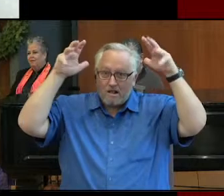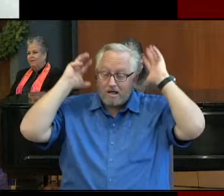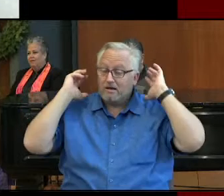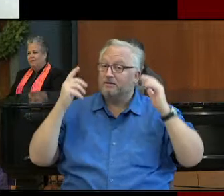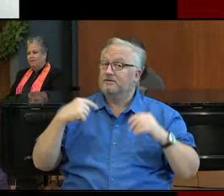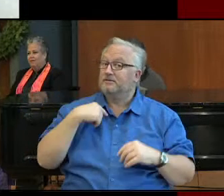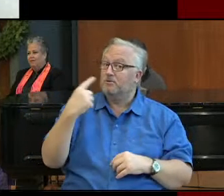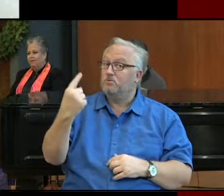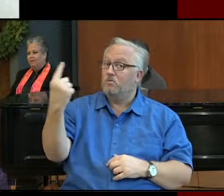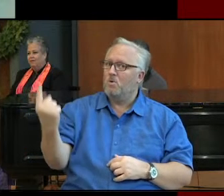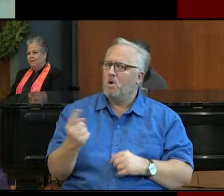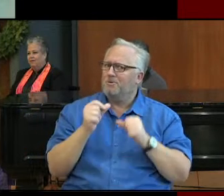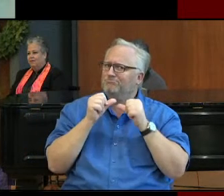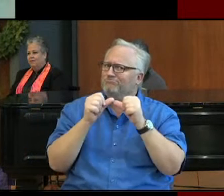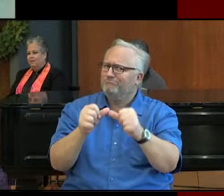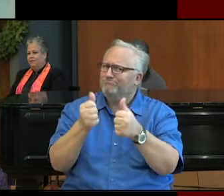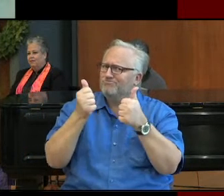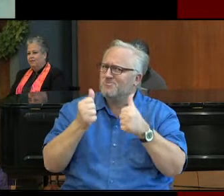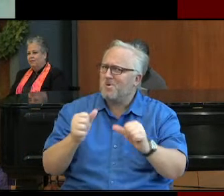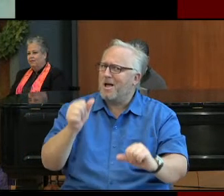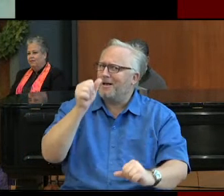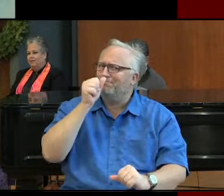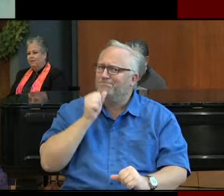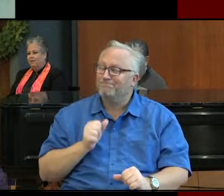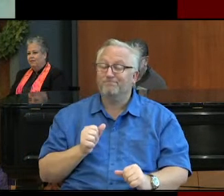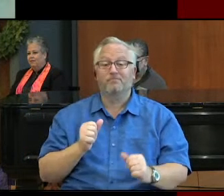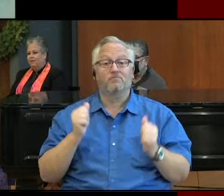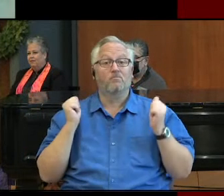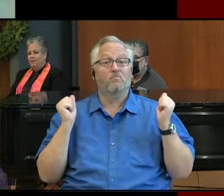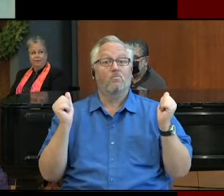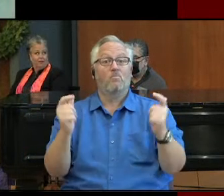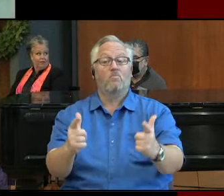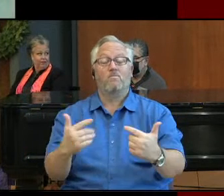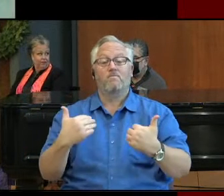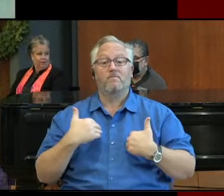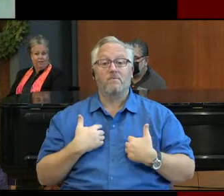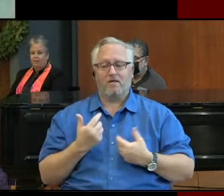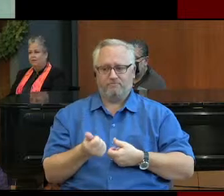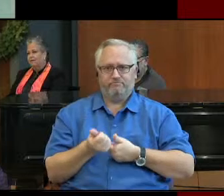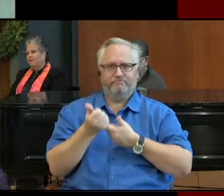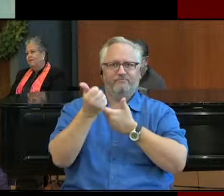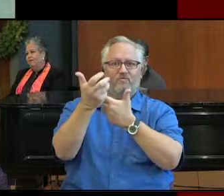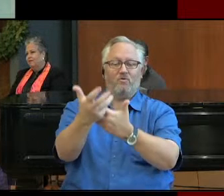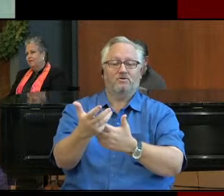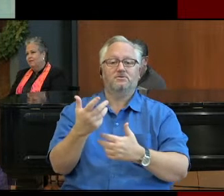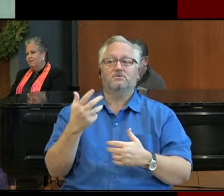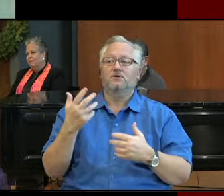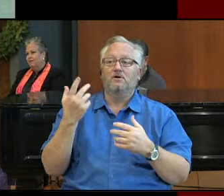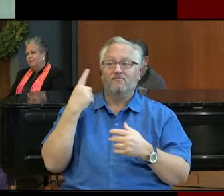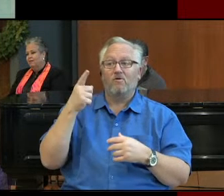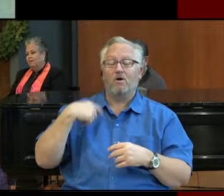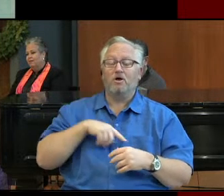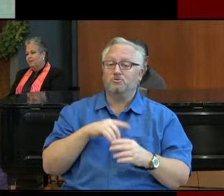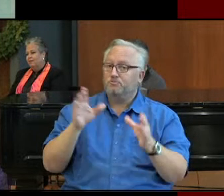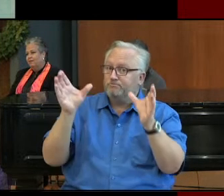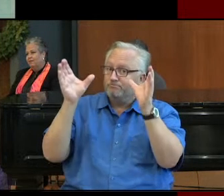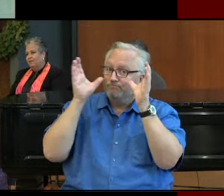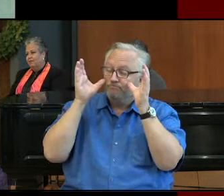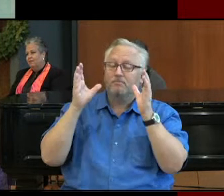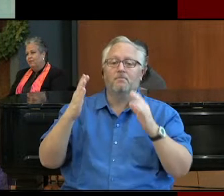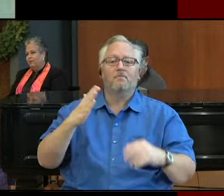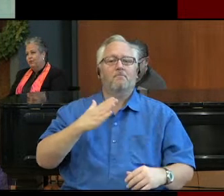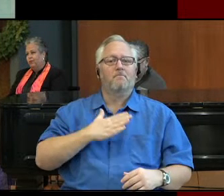keep trying. We all have voices, voices to hear. My voice is a